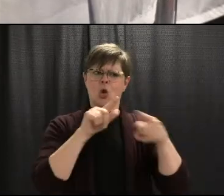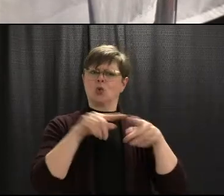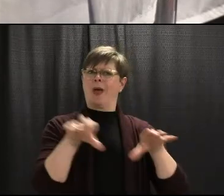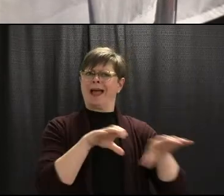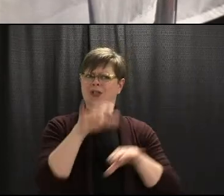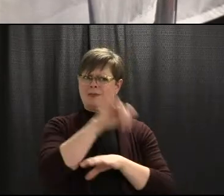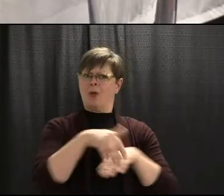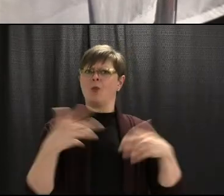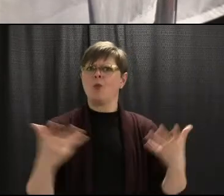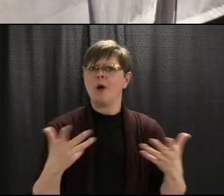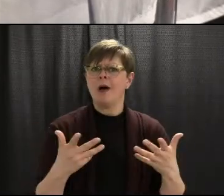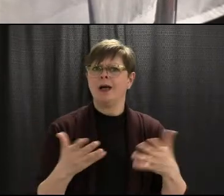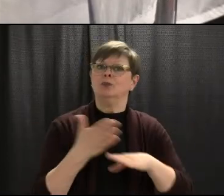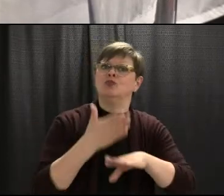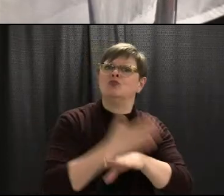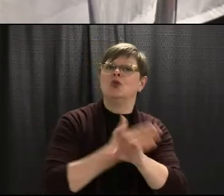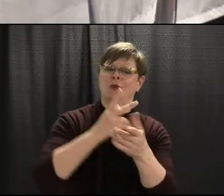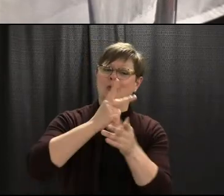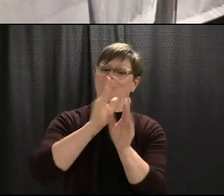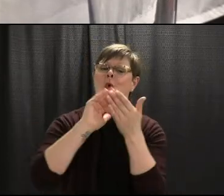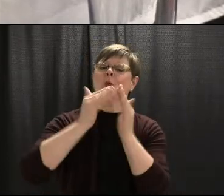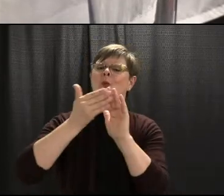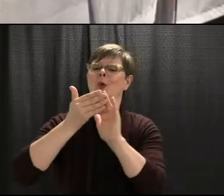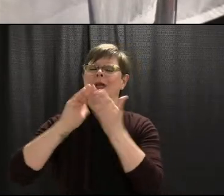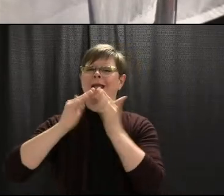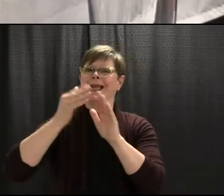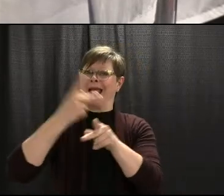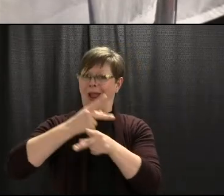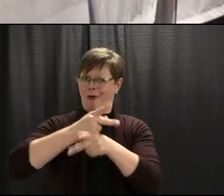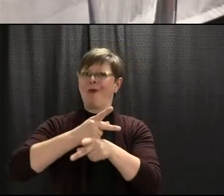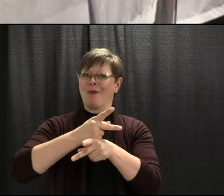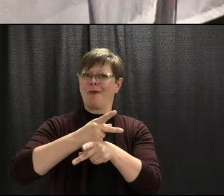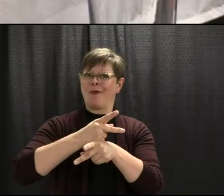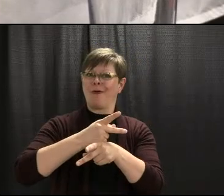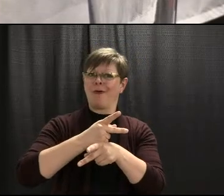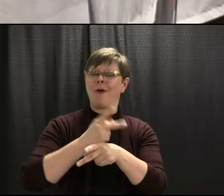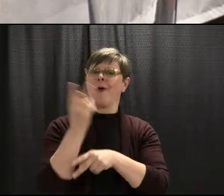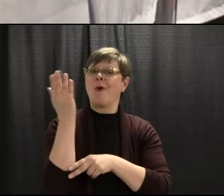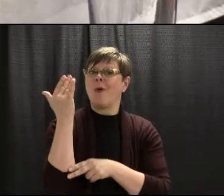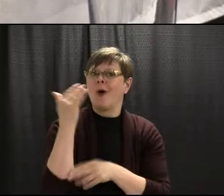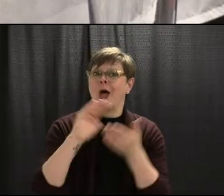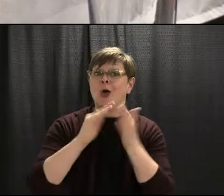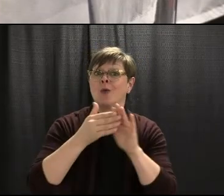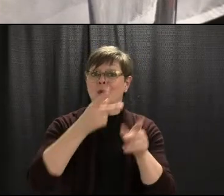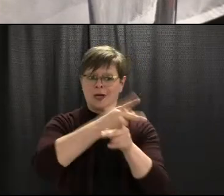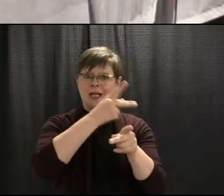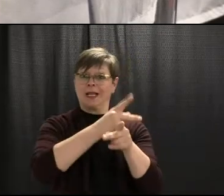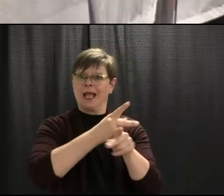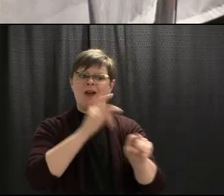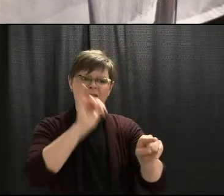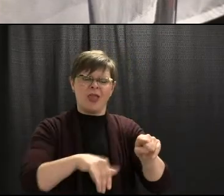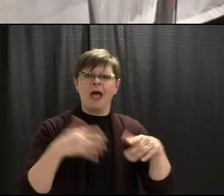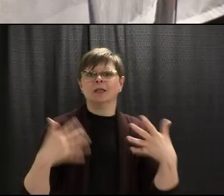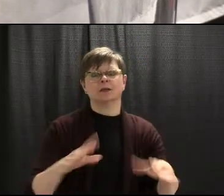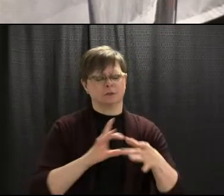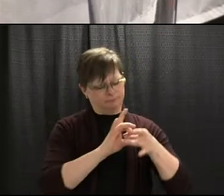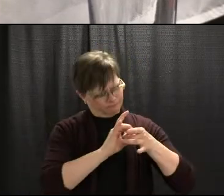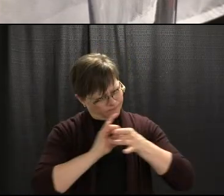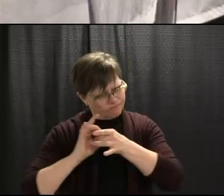around improving community care. And the reason for that was that community care is the glue that holds together